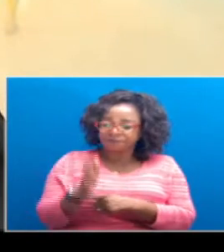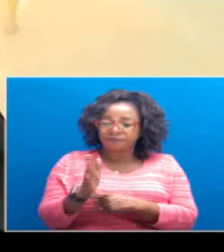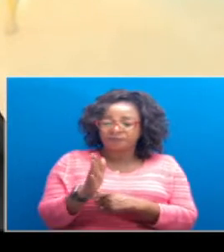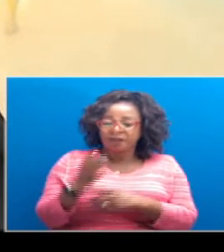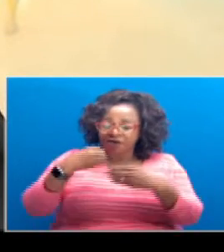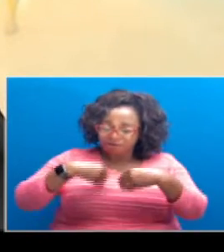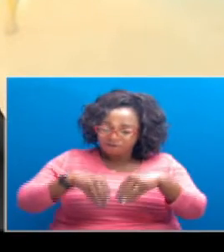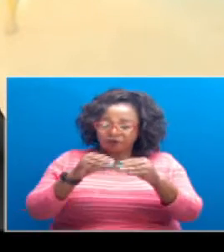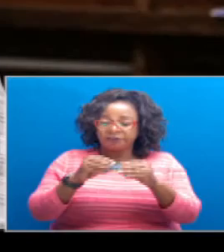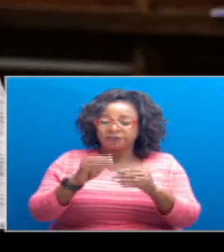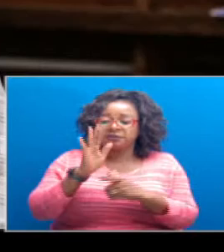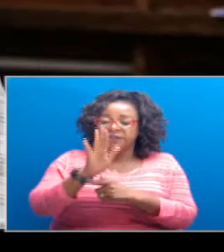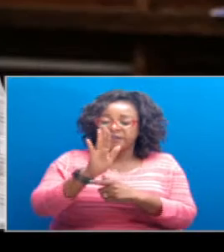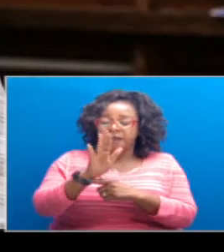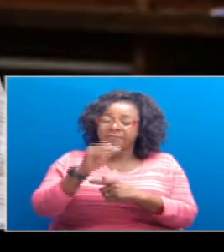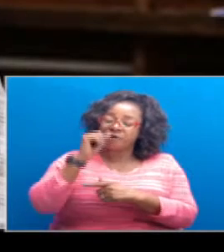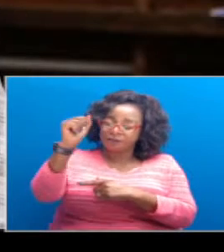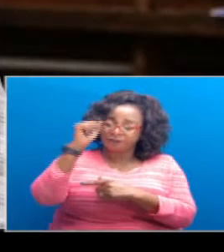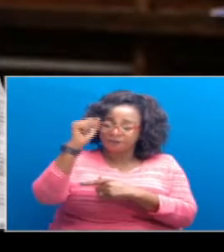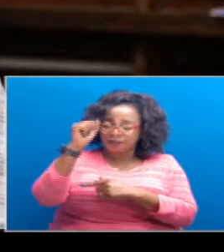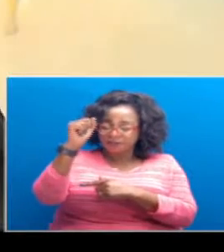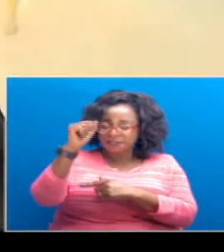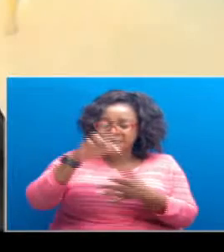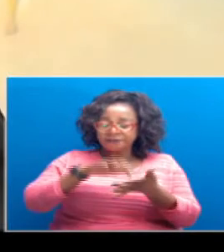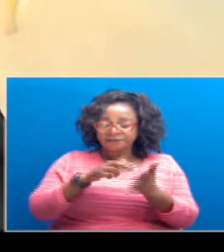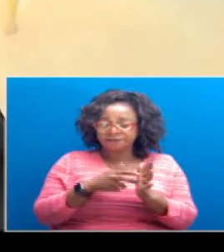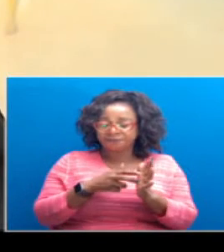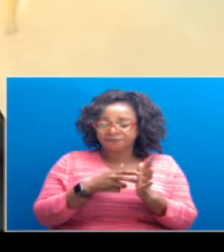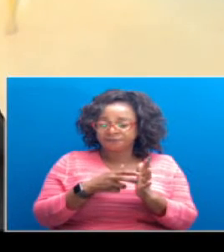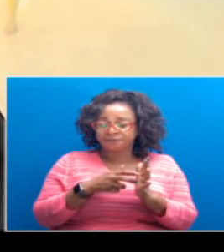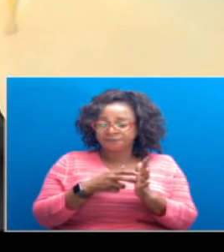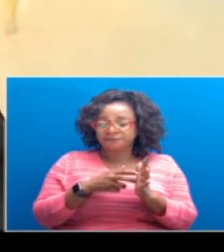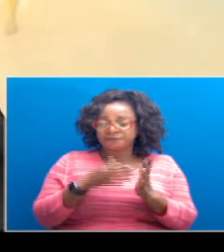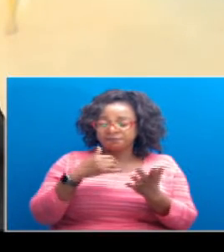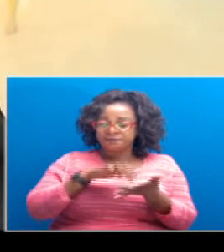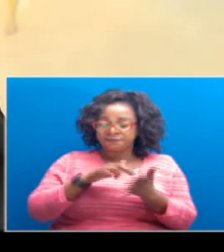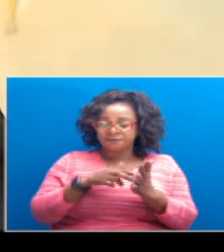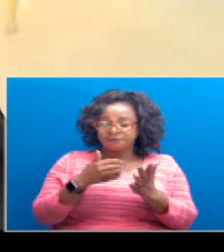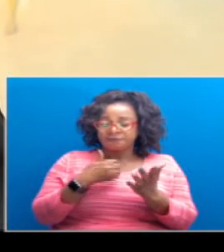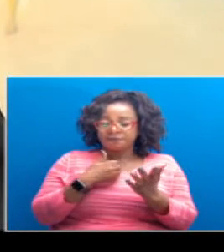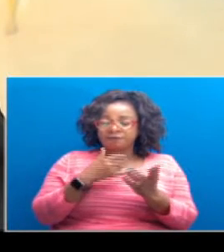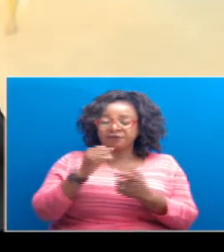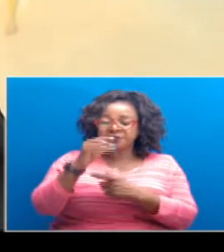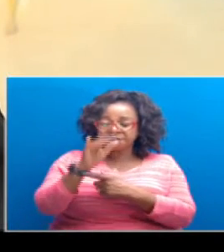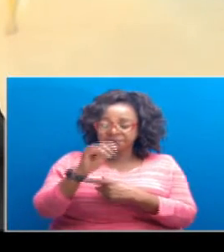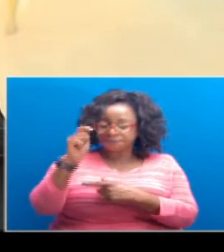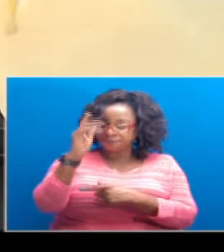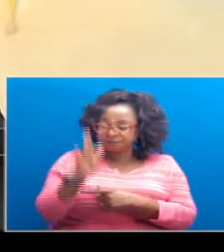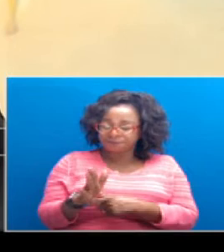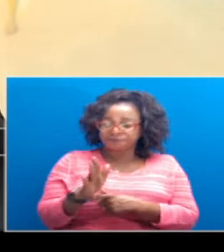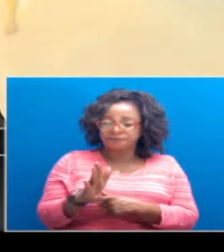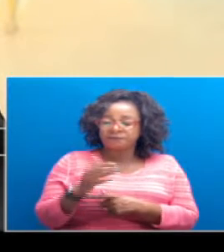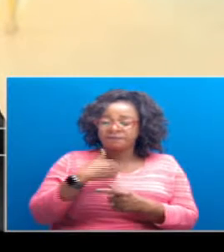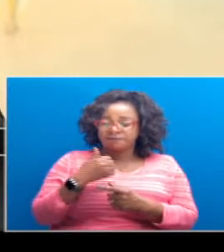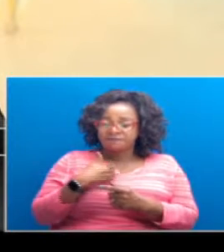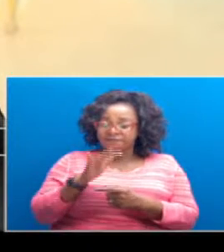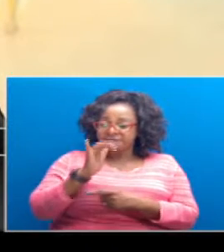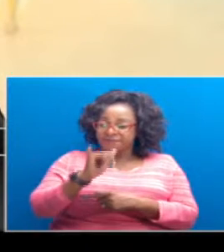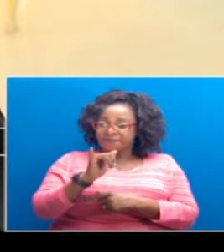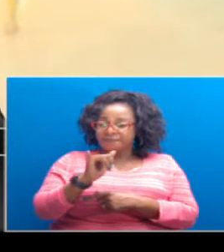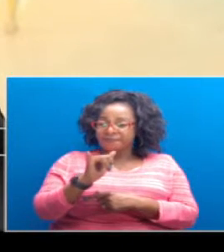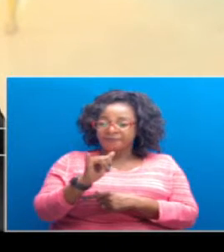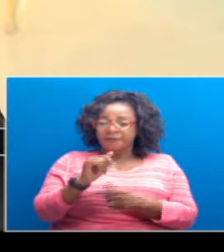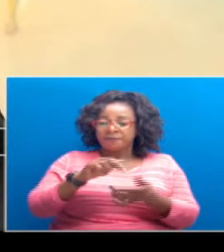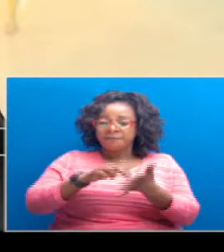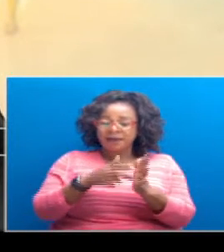according to their political persuasion. Consider the Kenya you want to see